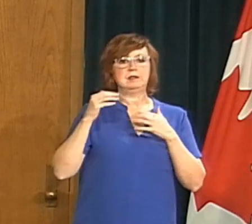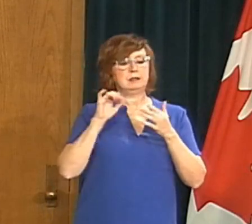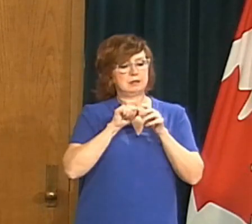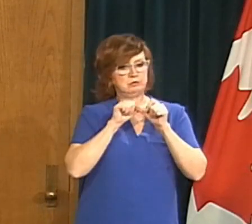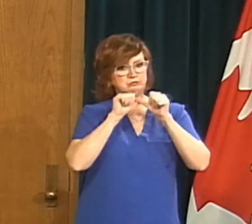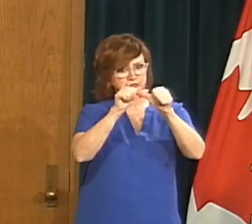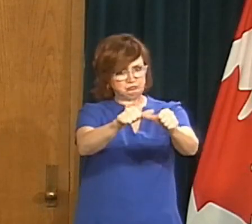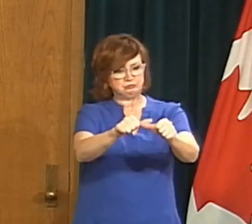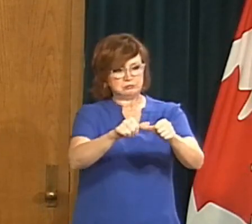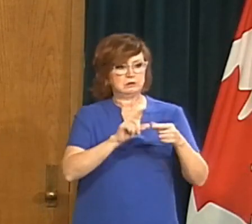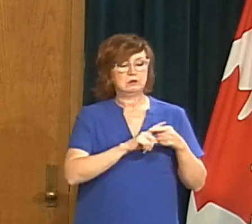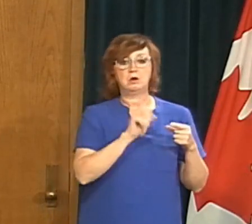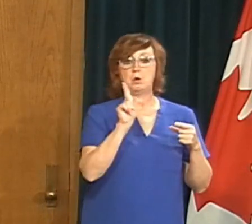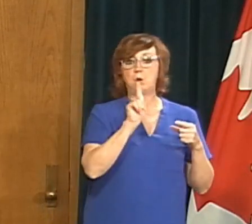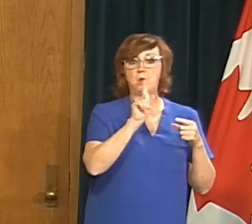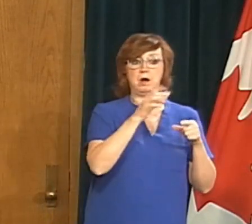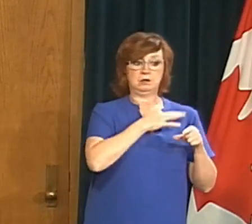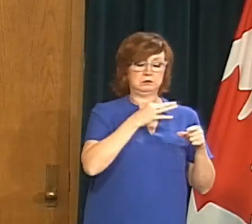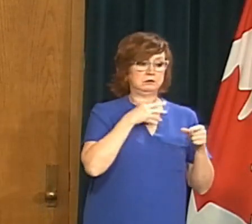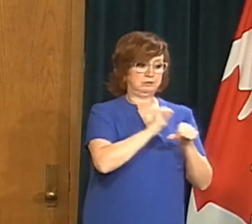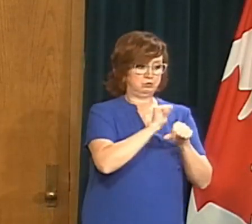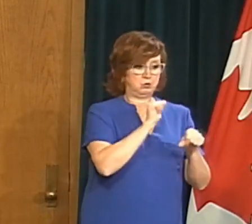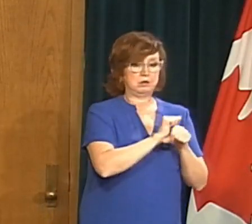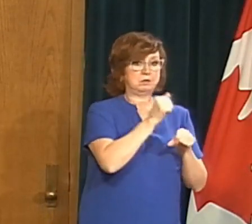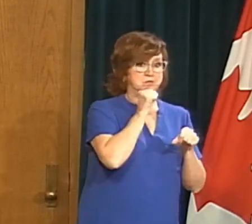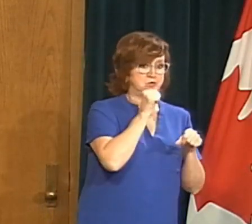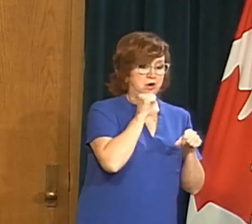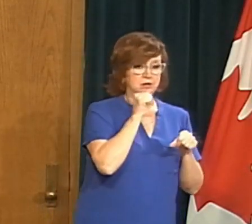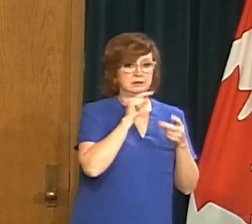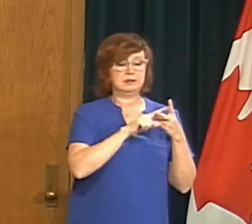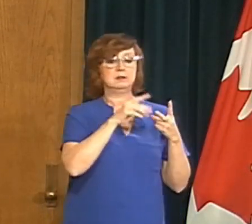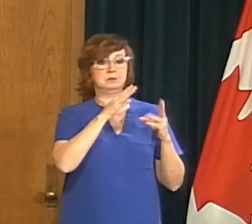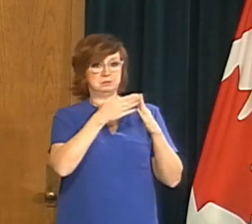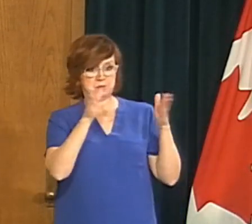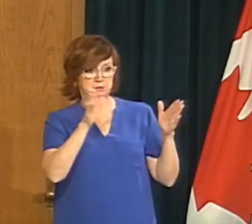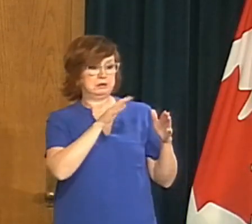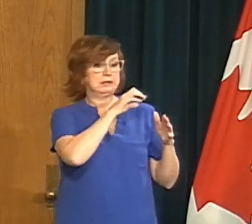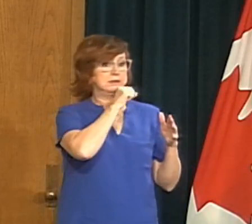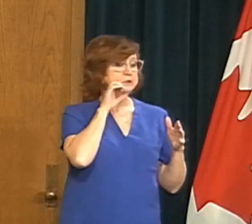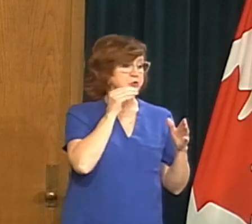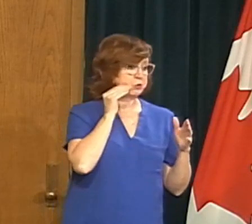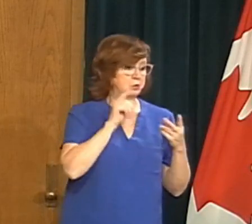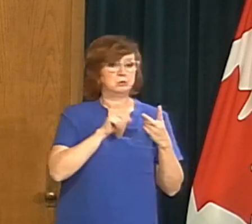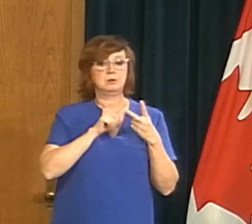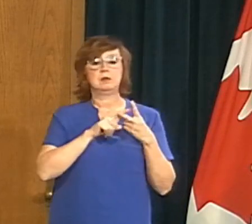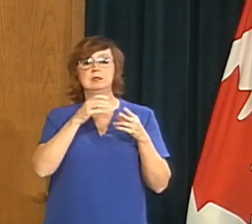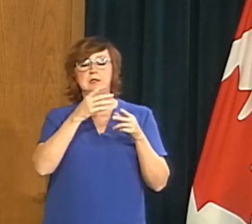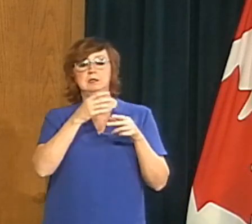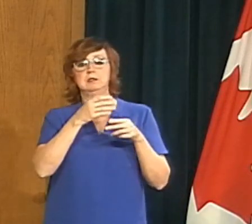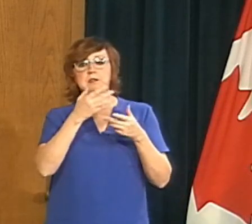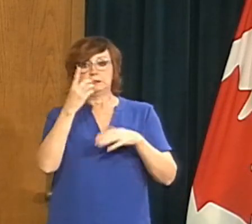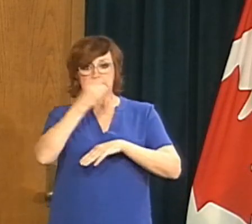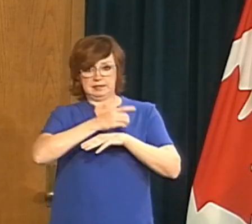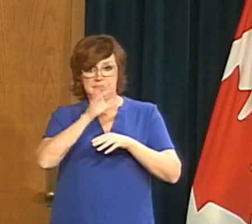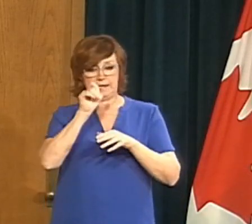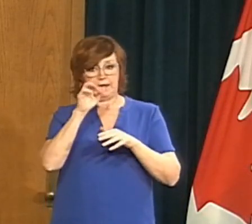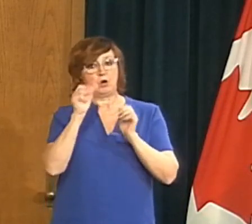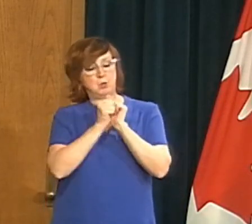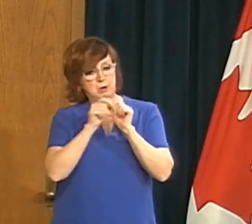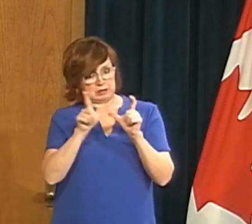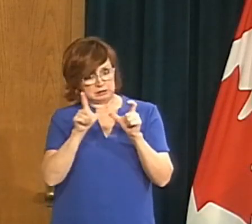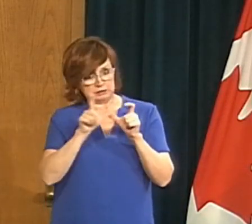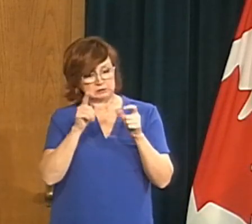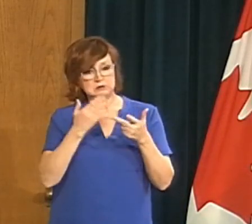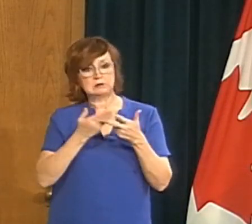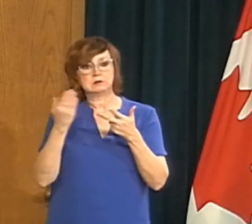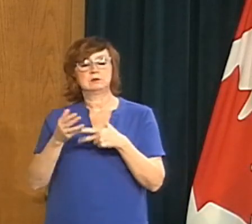public seniors care facilities, home care settings, as well as licensed childcare facilities, as well as our